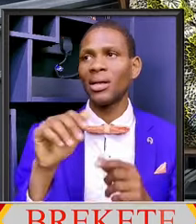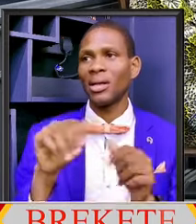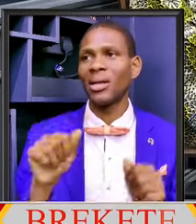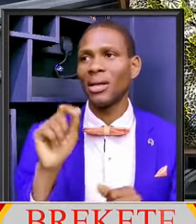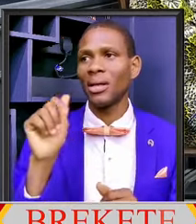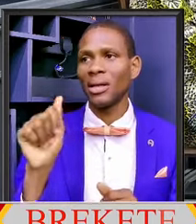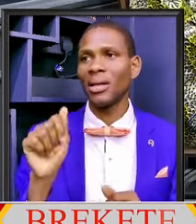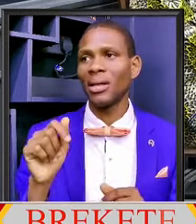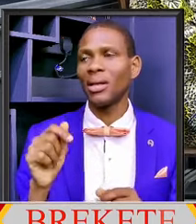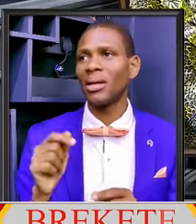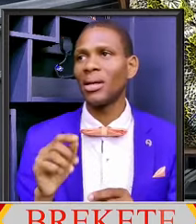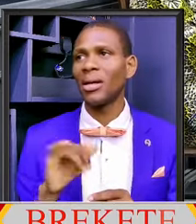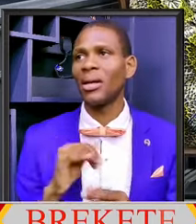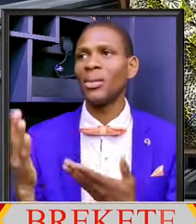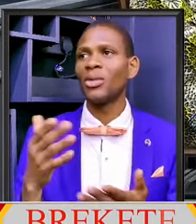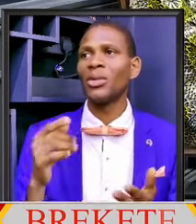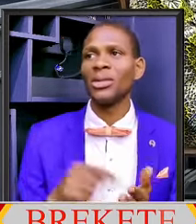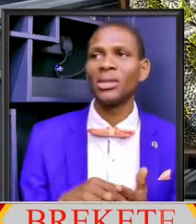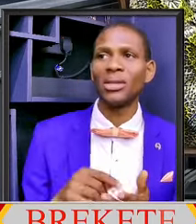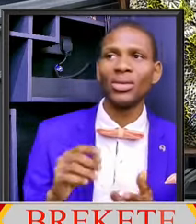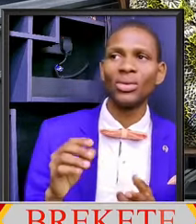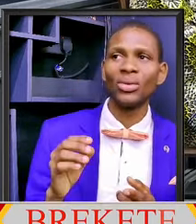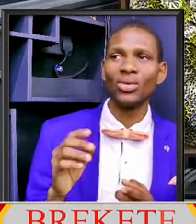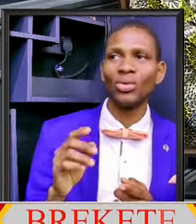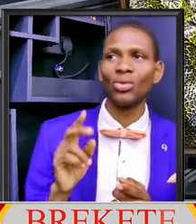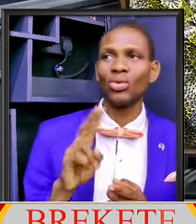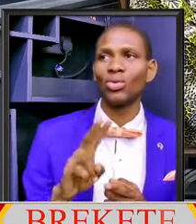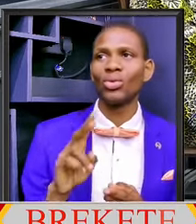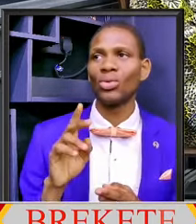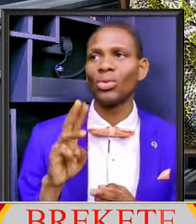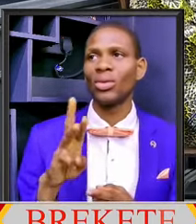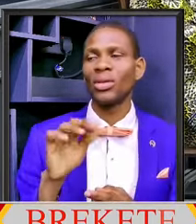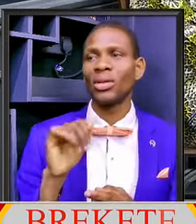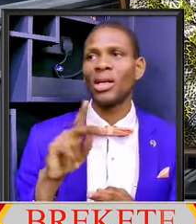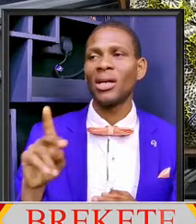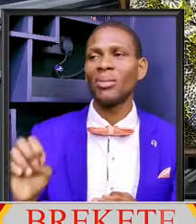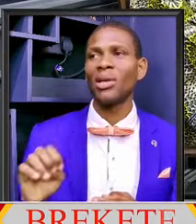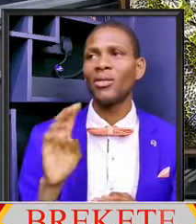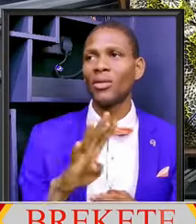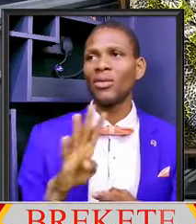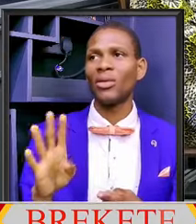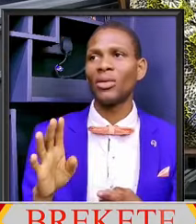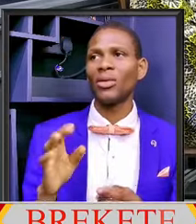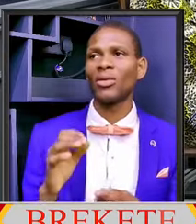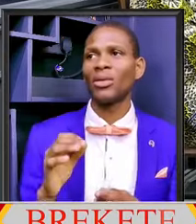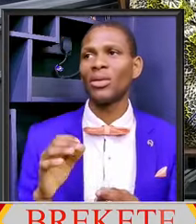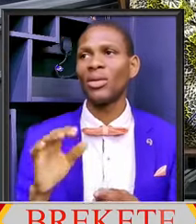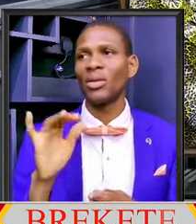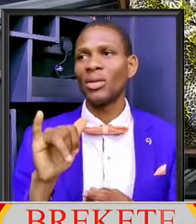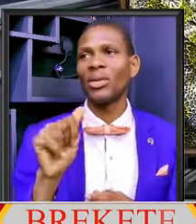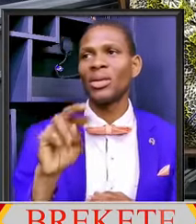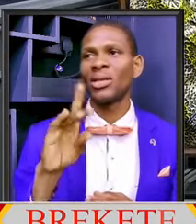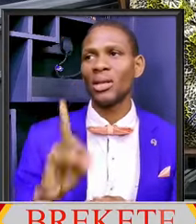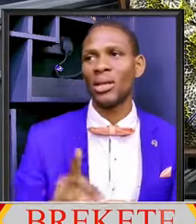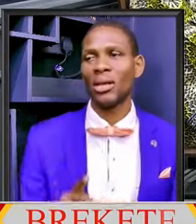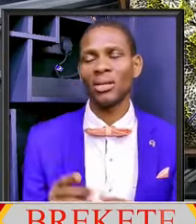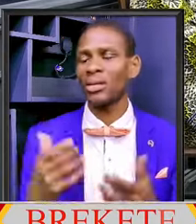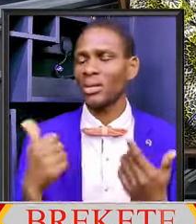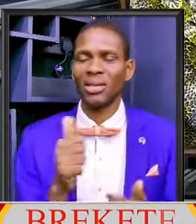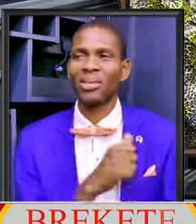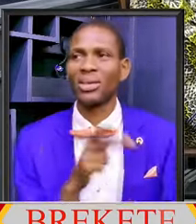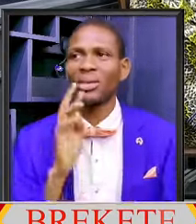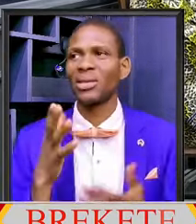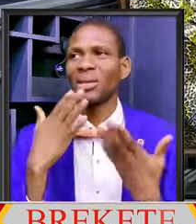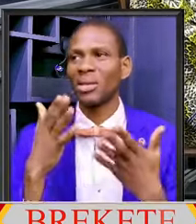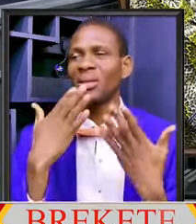Okay. So I brought this to rapper. It's for 4 years. Let's appreciate. Thank